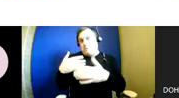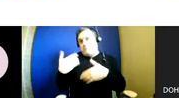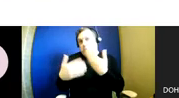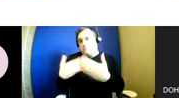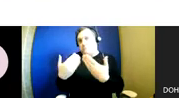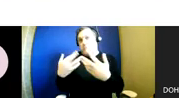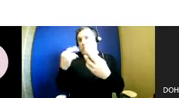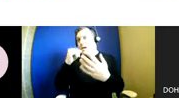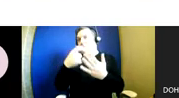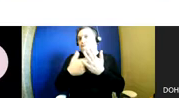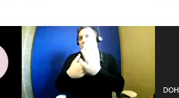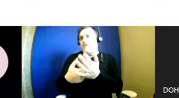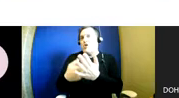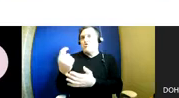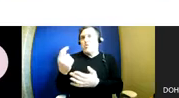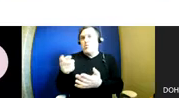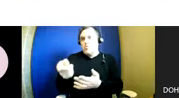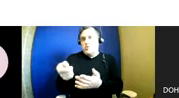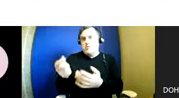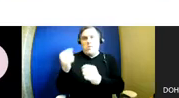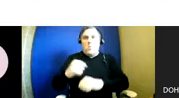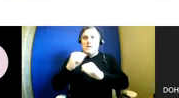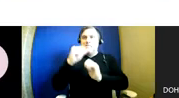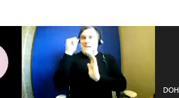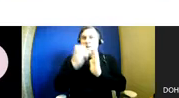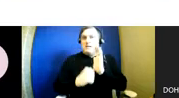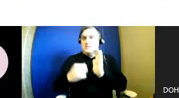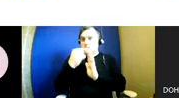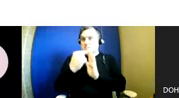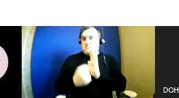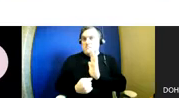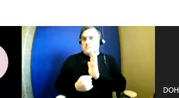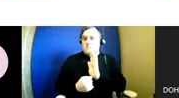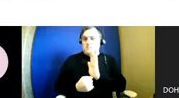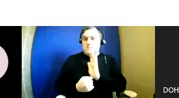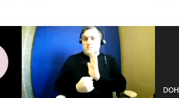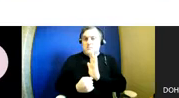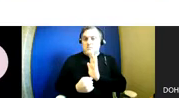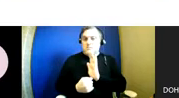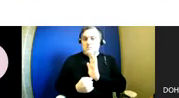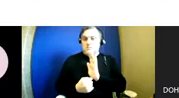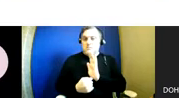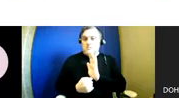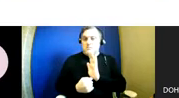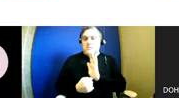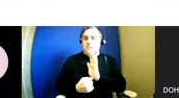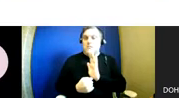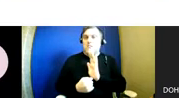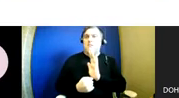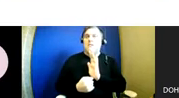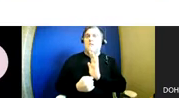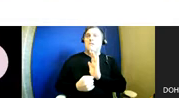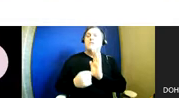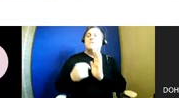people on. So we've got a waiting list of people who are appropriate. So as soon as we get onto